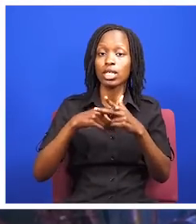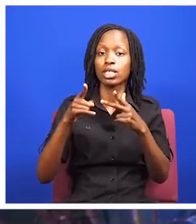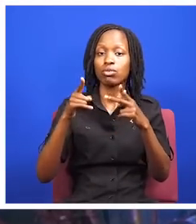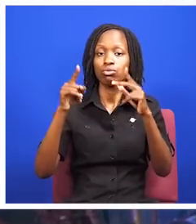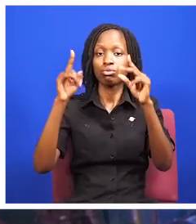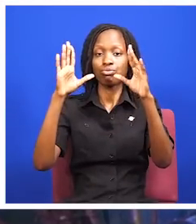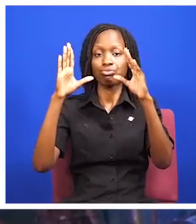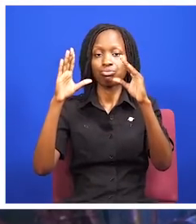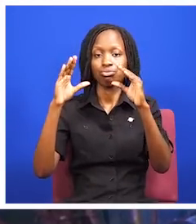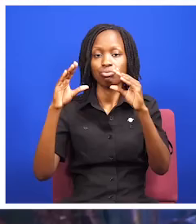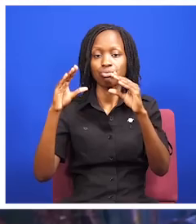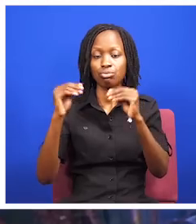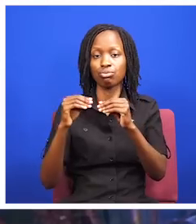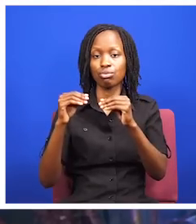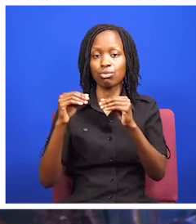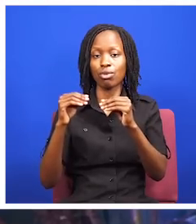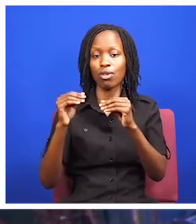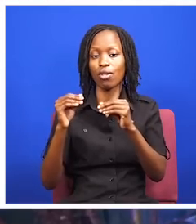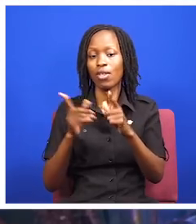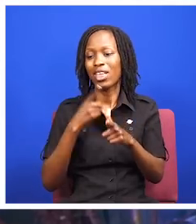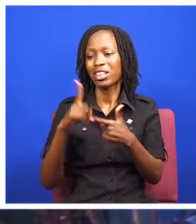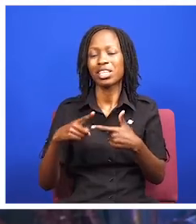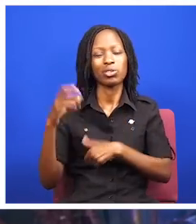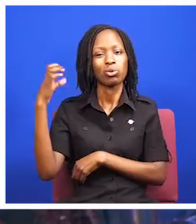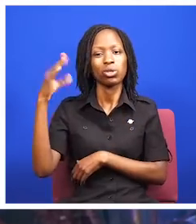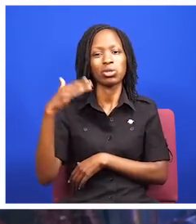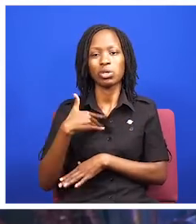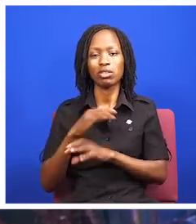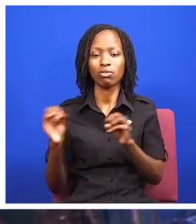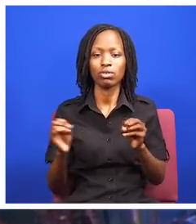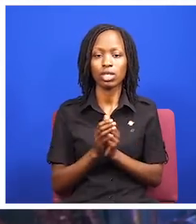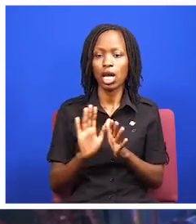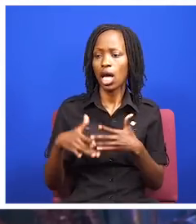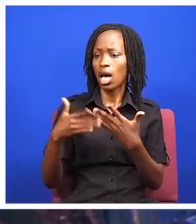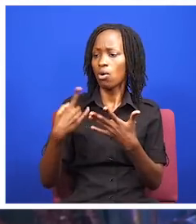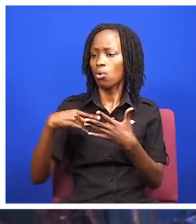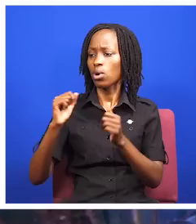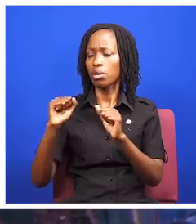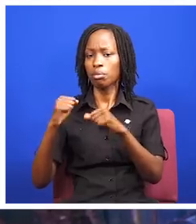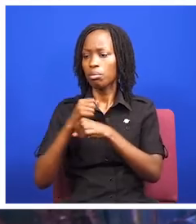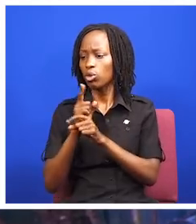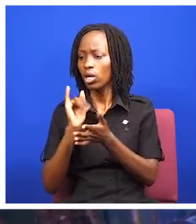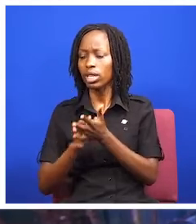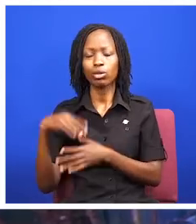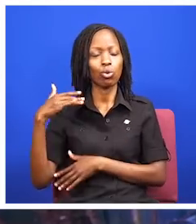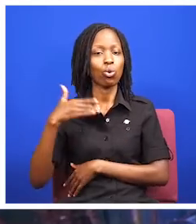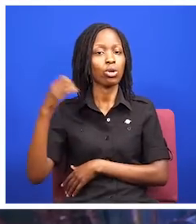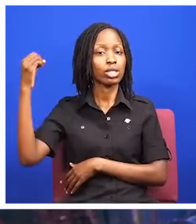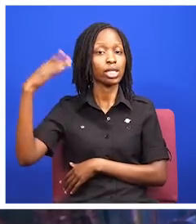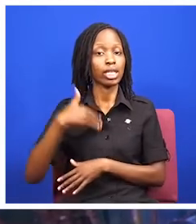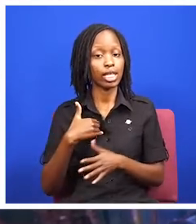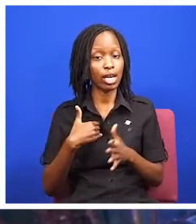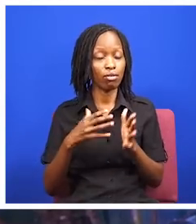to dim. And as a result, you will not give any light. So how do we charge then as Christians?